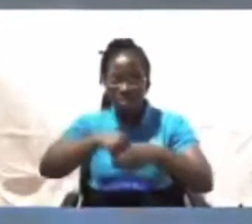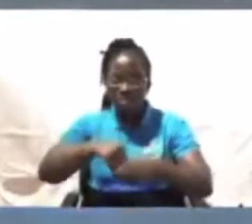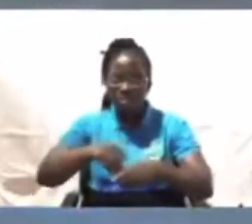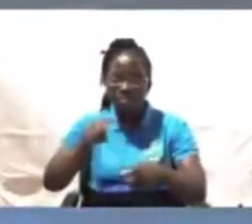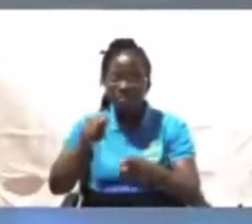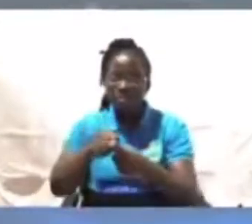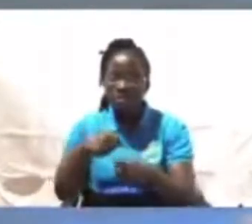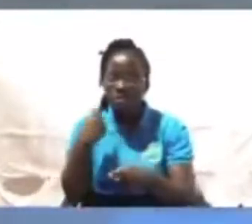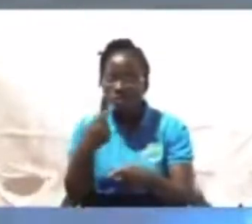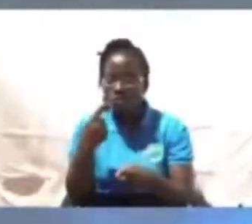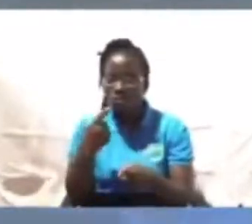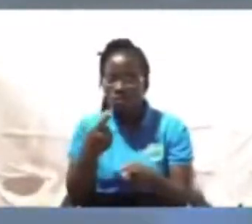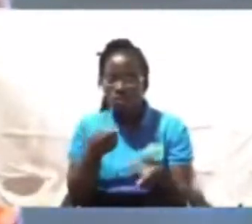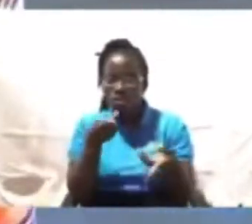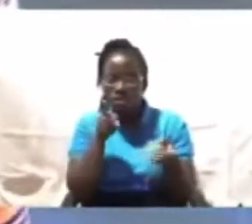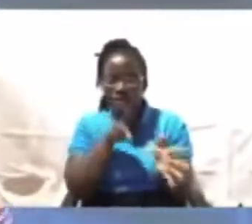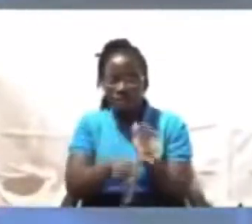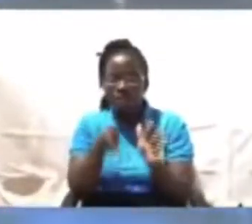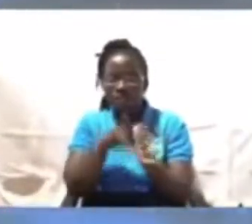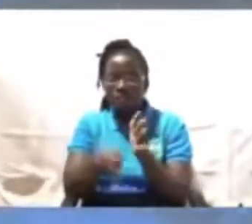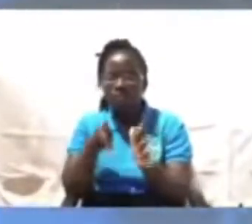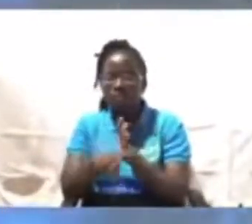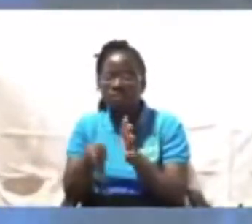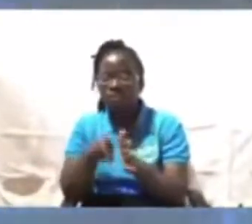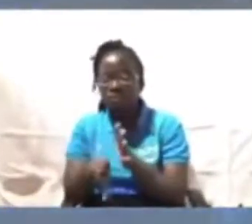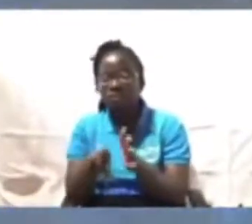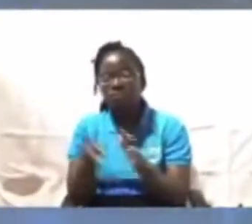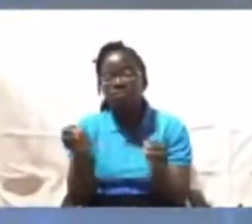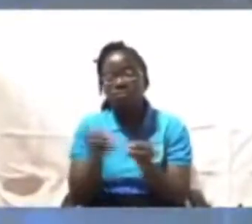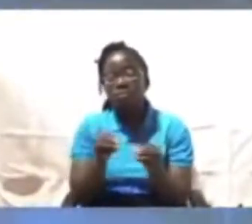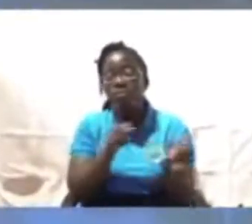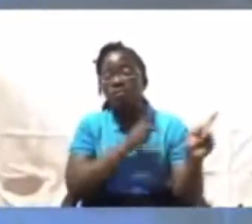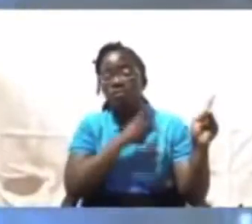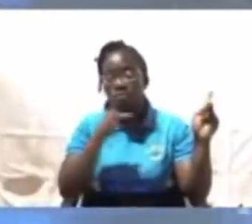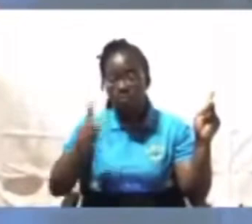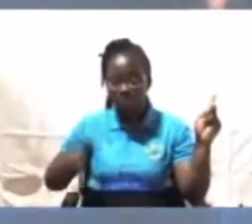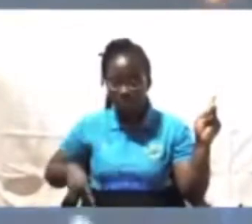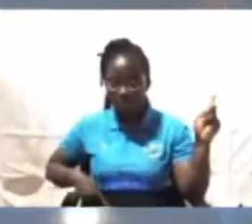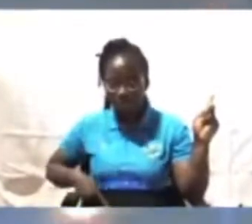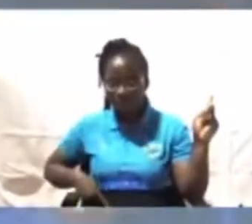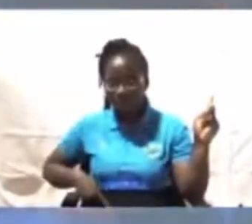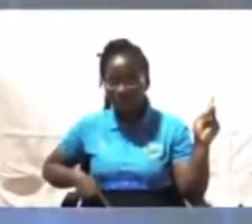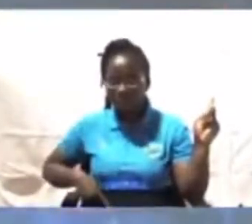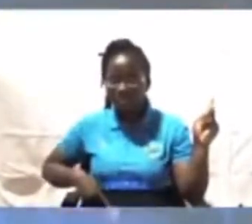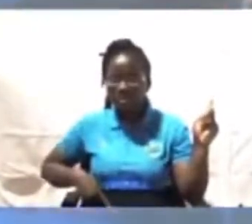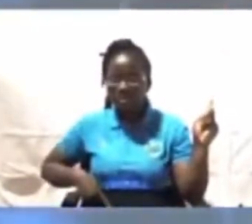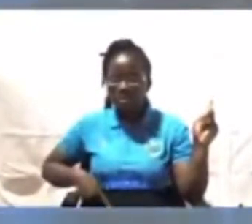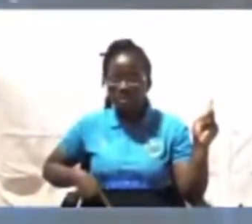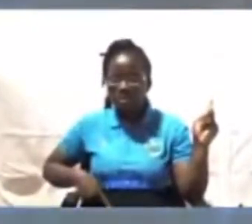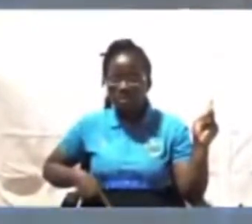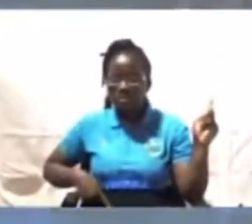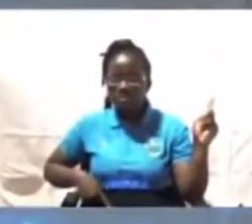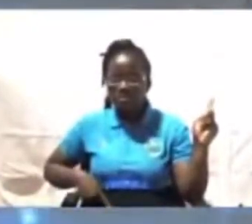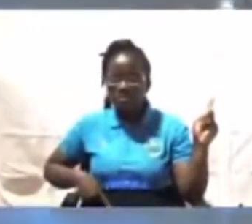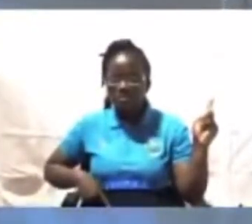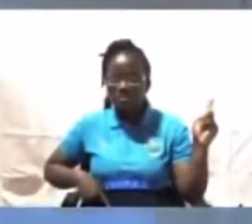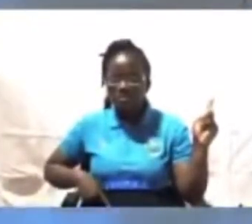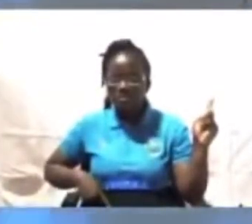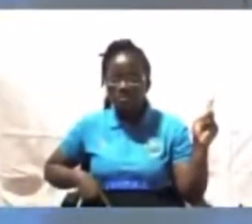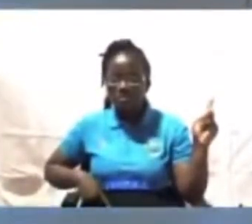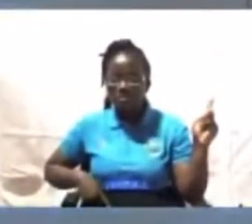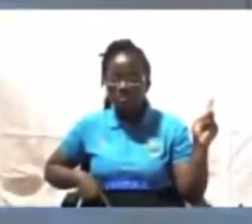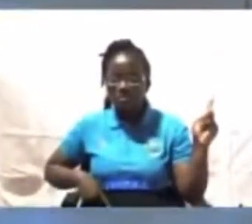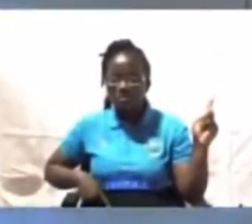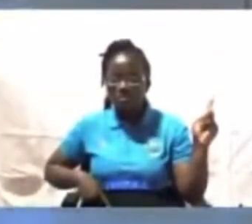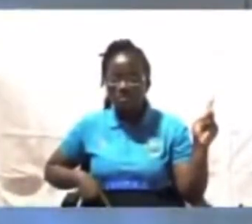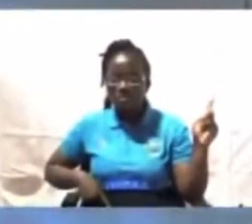ombra. No veteran say, Andrew and our jo must ye a debut womo she. Conkajan and I say,